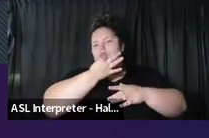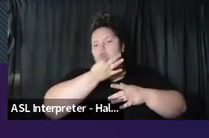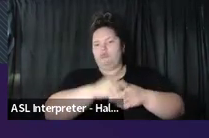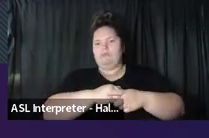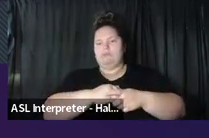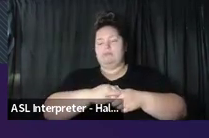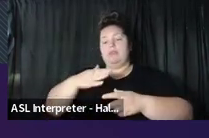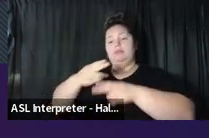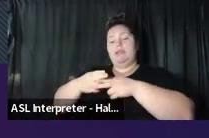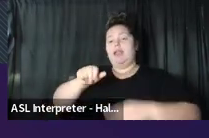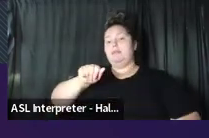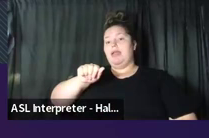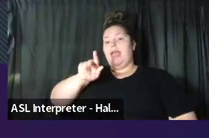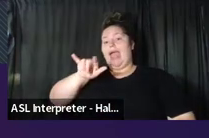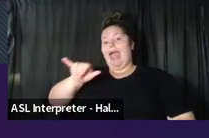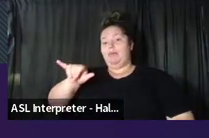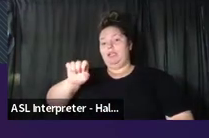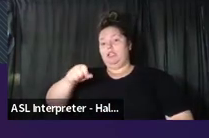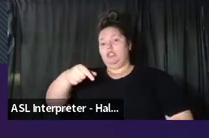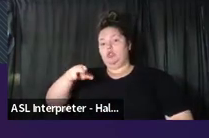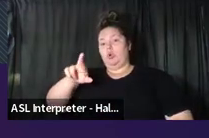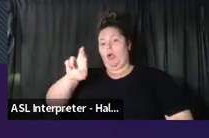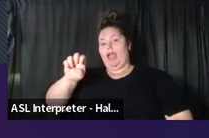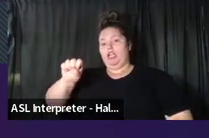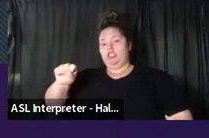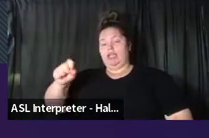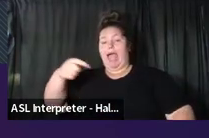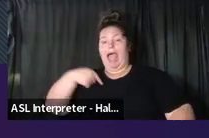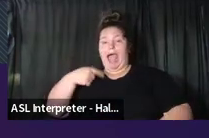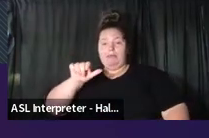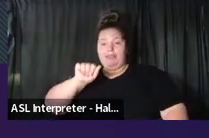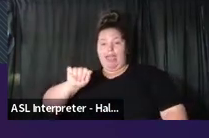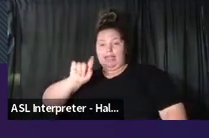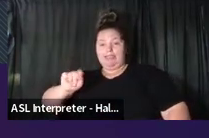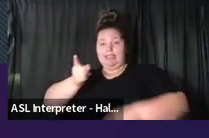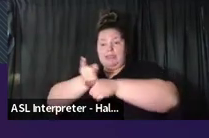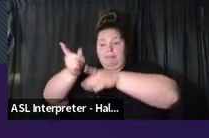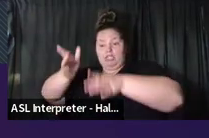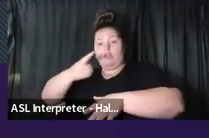And I'm Abby Squires, and I am our AT specialist for gaming and crafting.